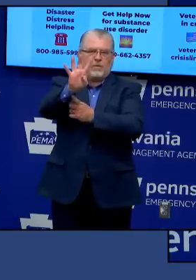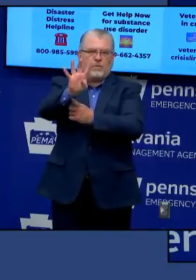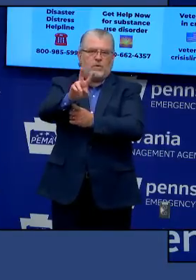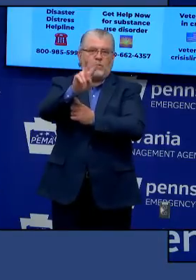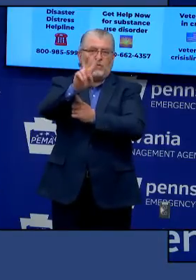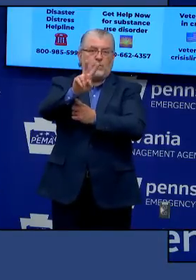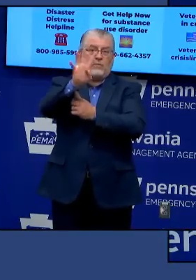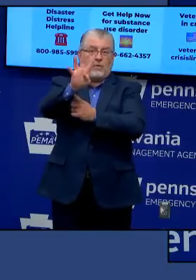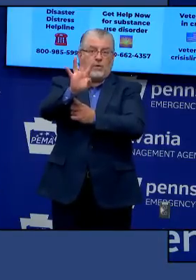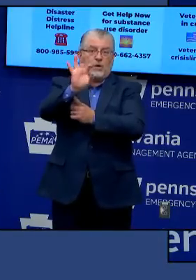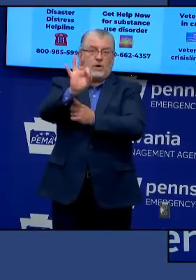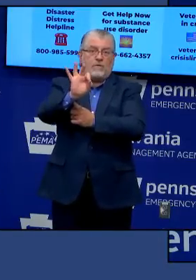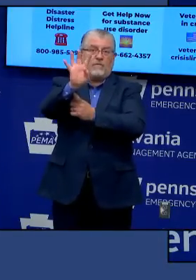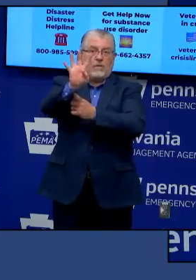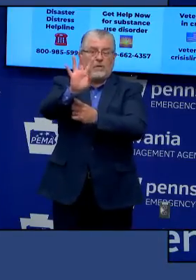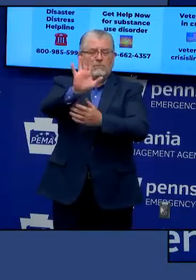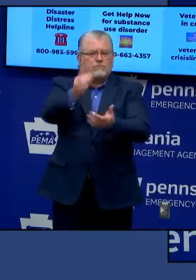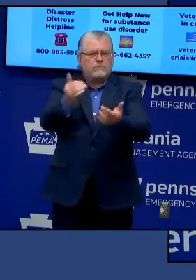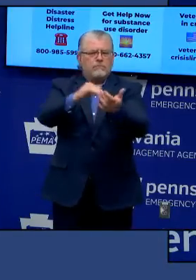1-855-284-2494. Again,